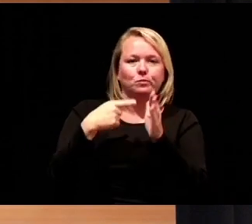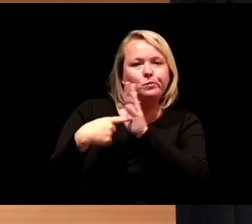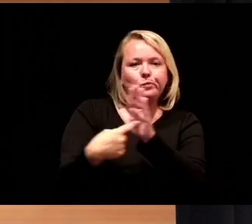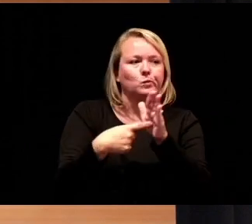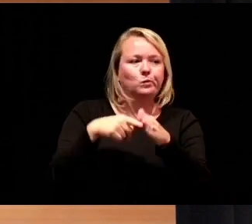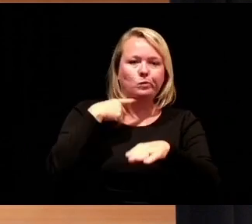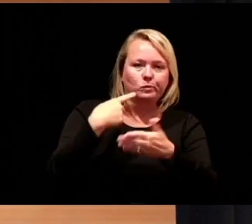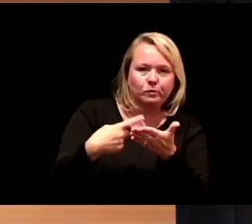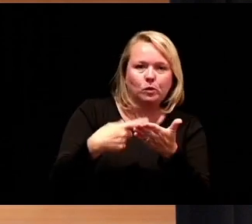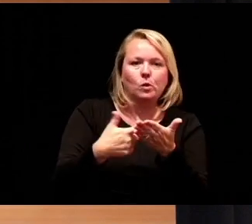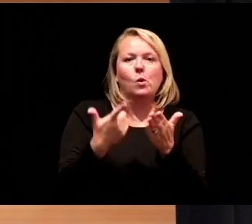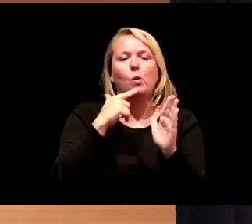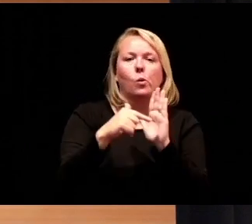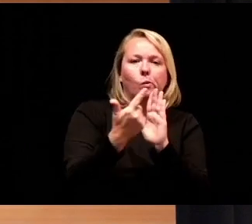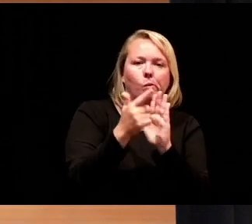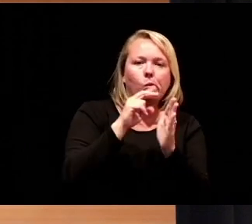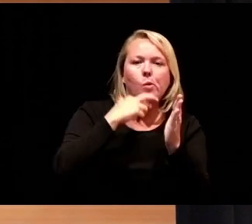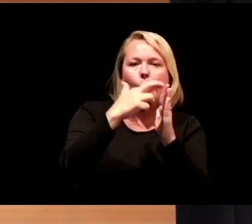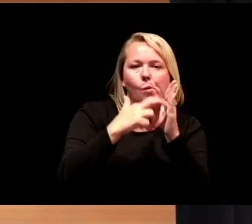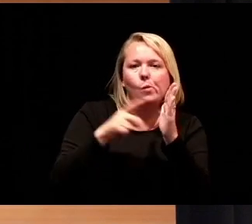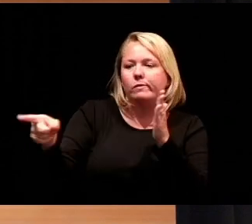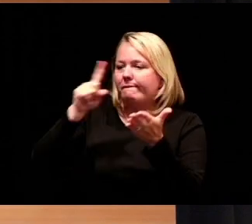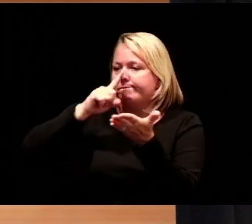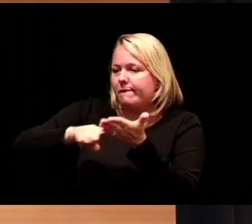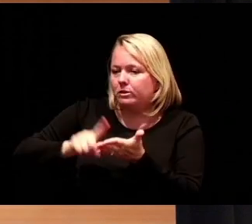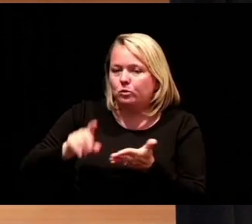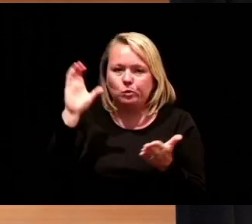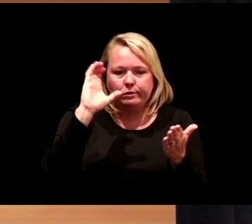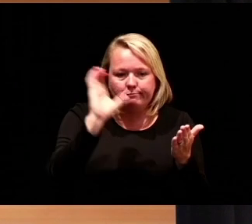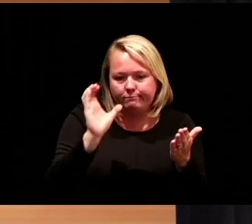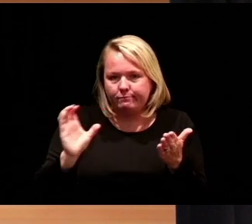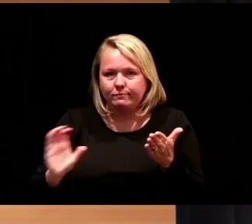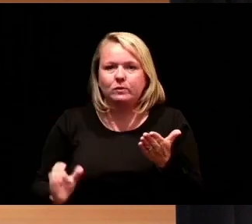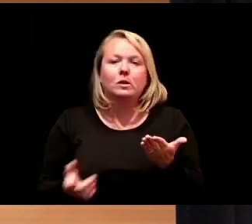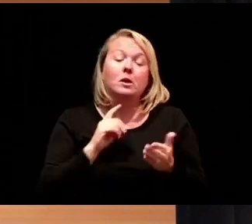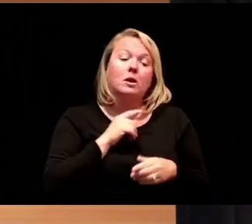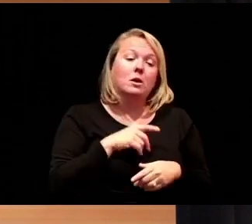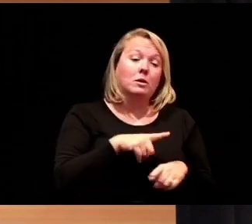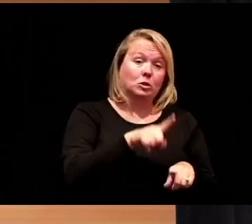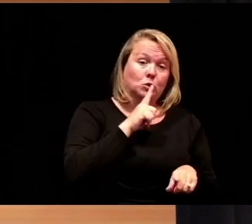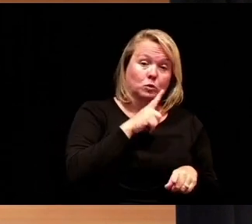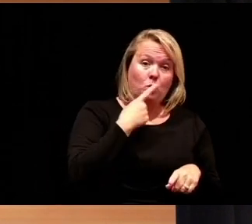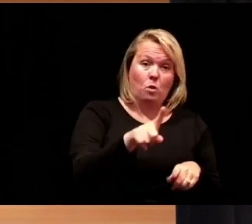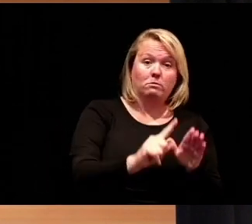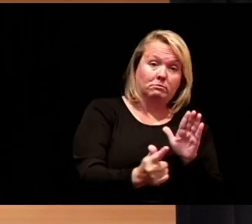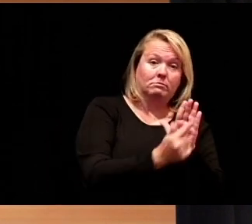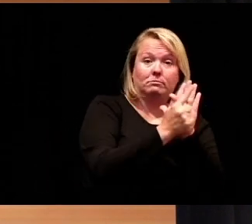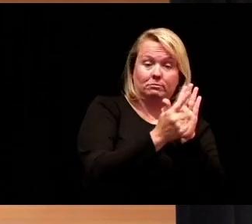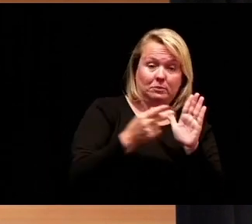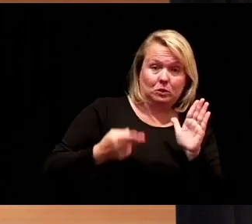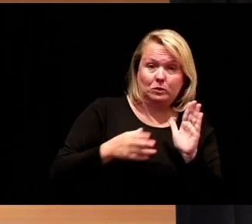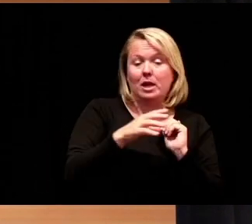for them, from my purely personal observation, the rights of the formerly incarcerated was not high on their